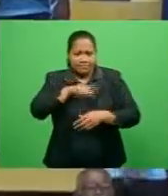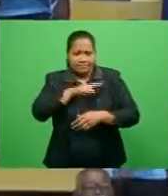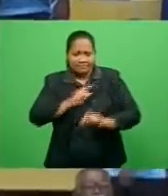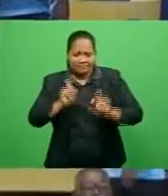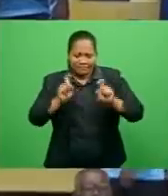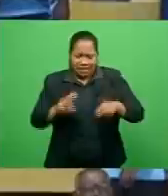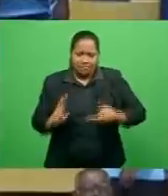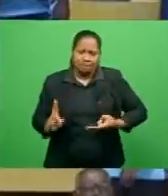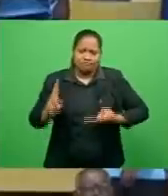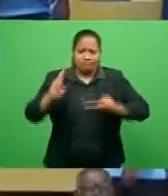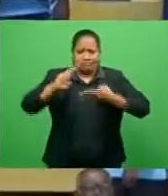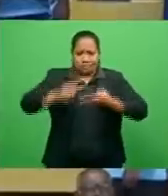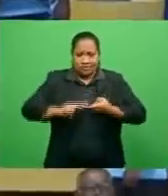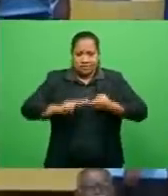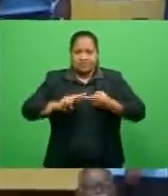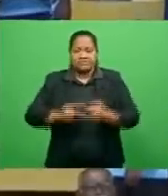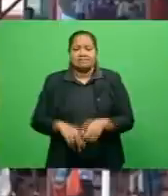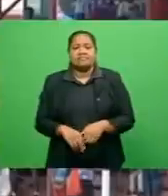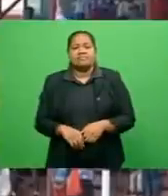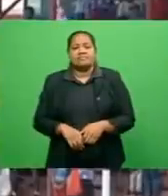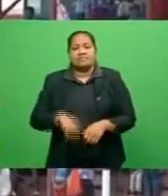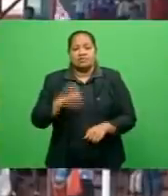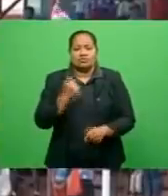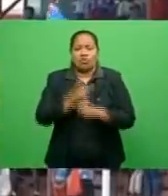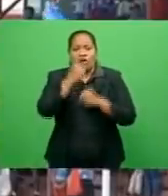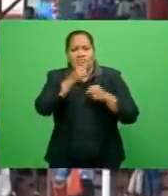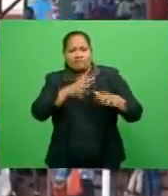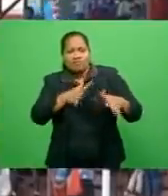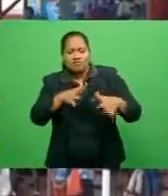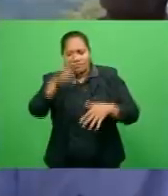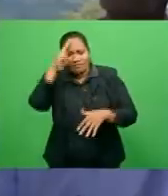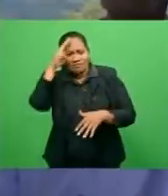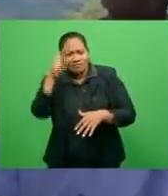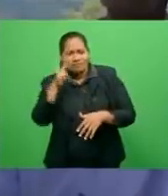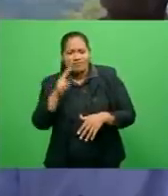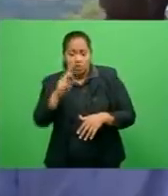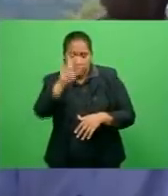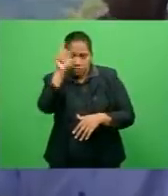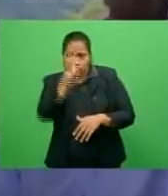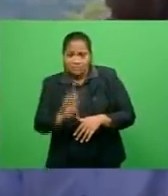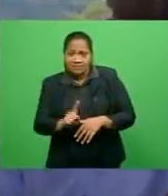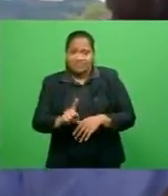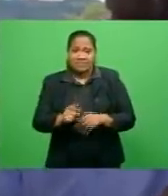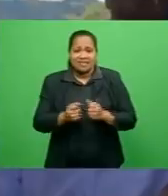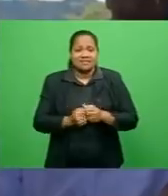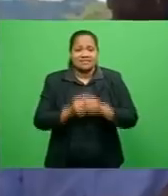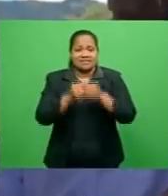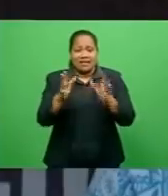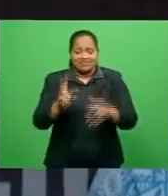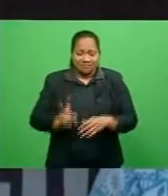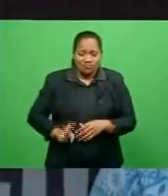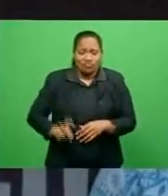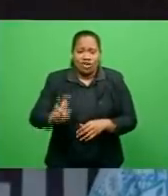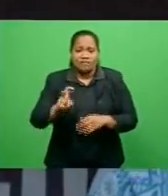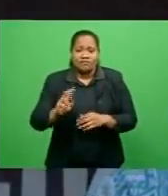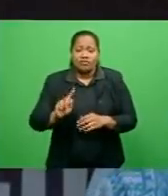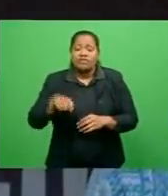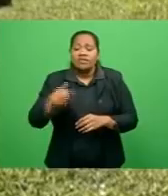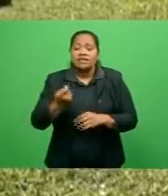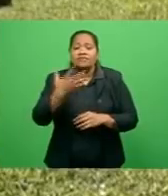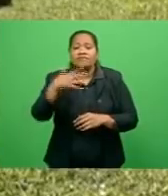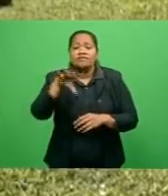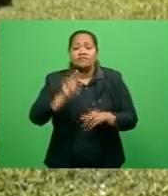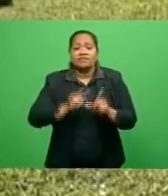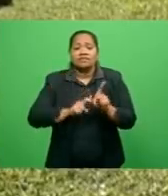united as a God-fearing, law-abiding nation and today begin the journey into the next 50